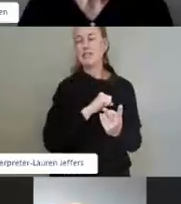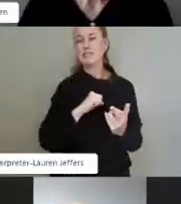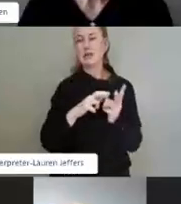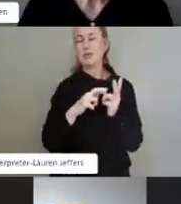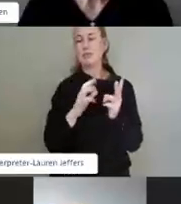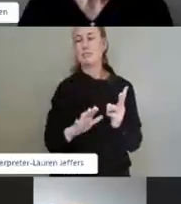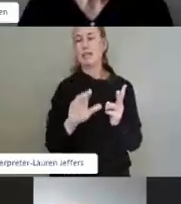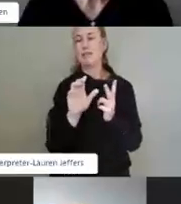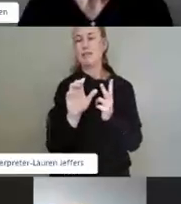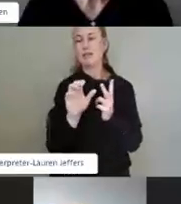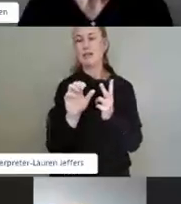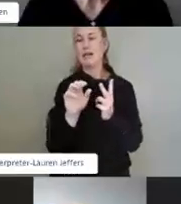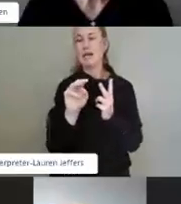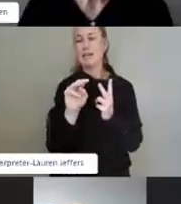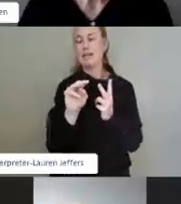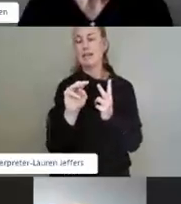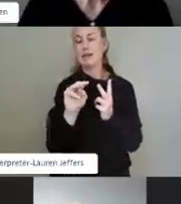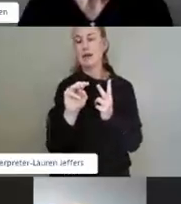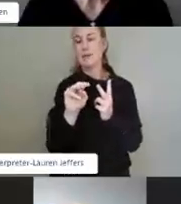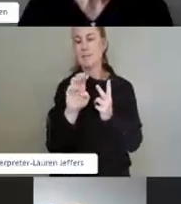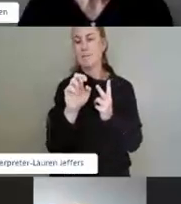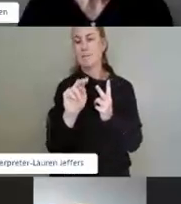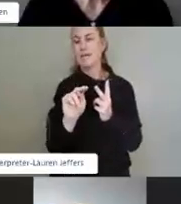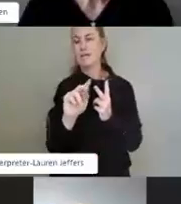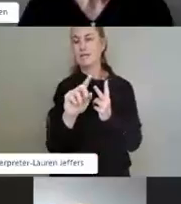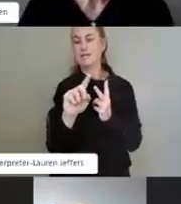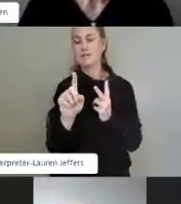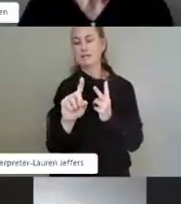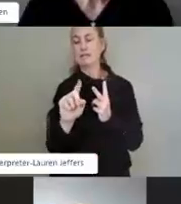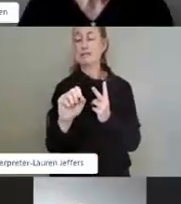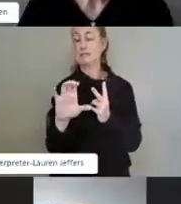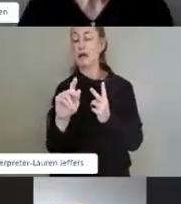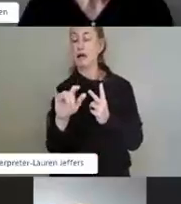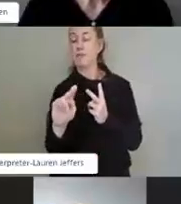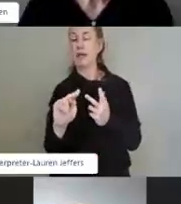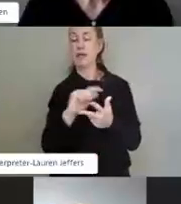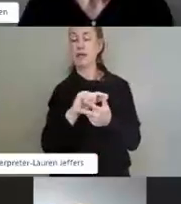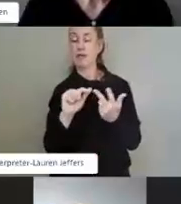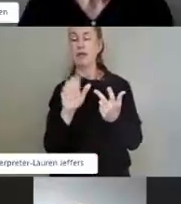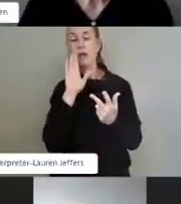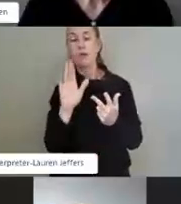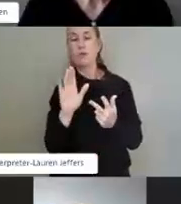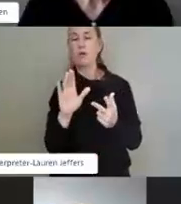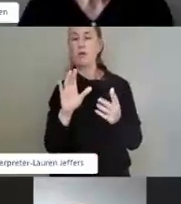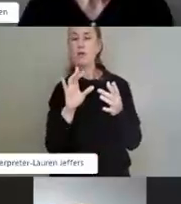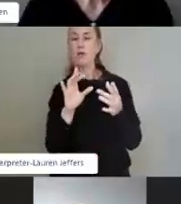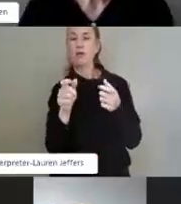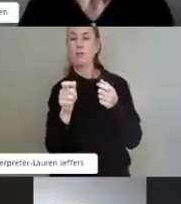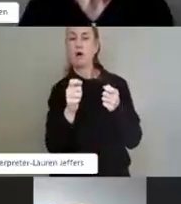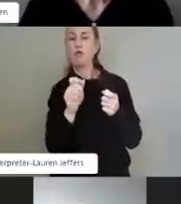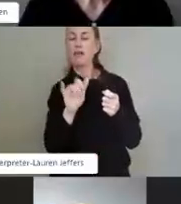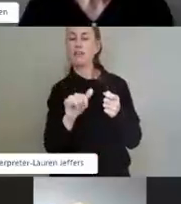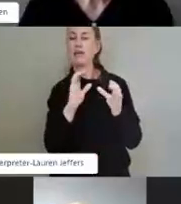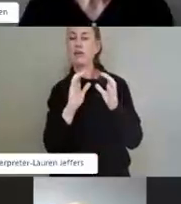City Councilor Ben Trockman will all be in attendance that day. Ben's going to moderate a conversation and a Q&A with